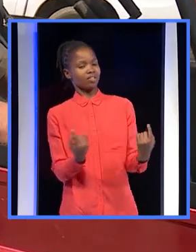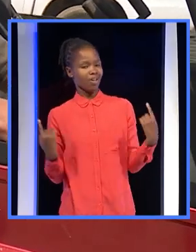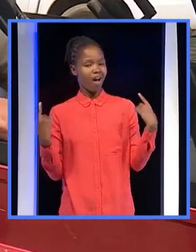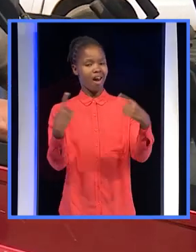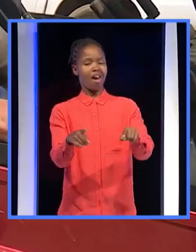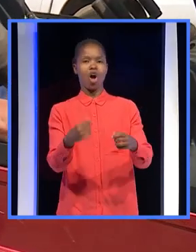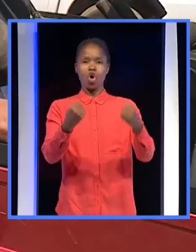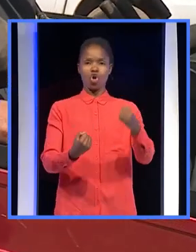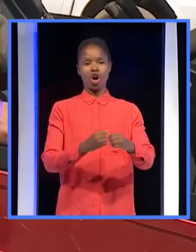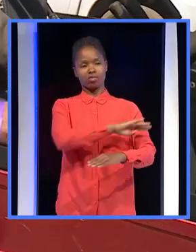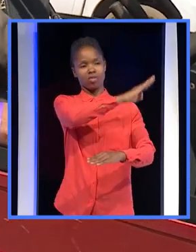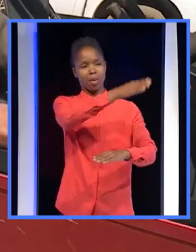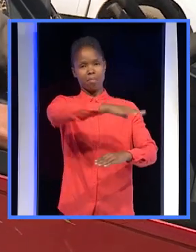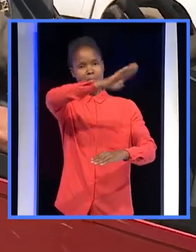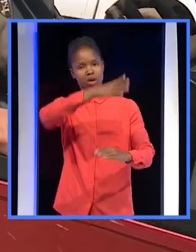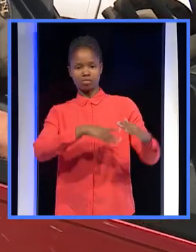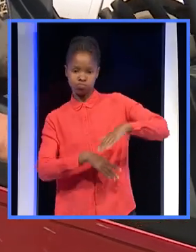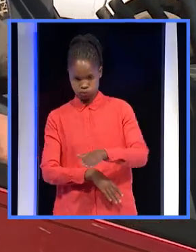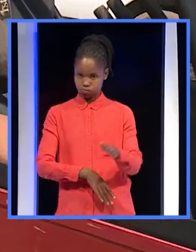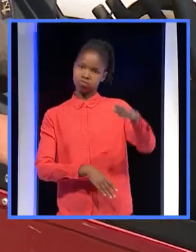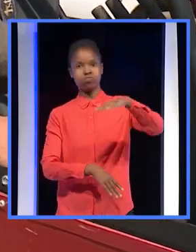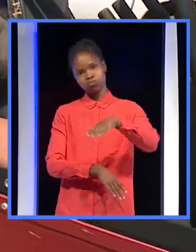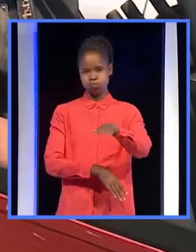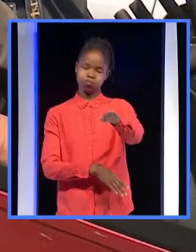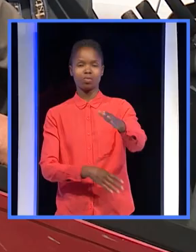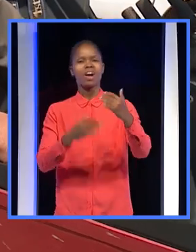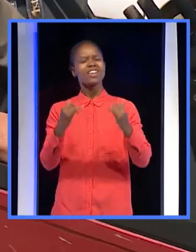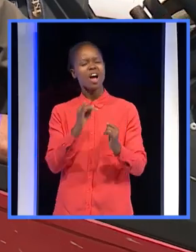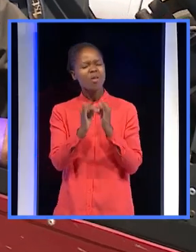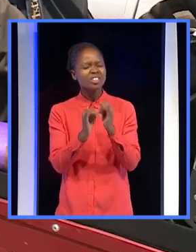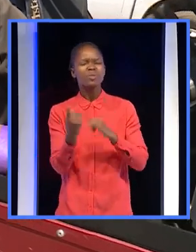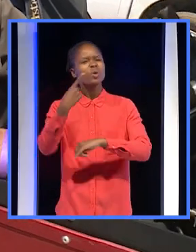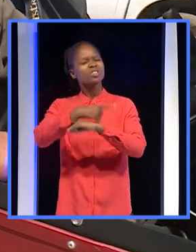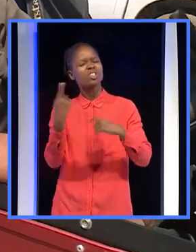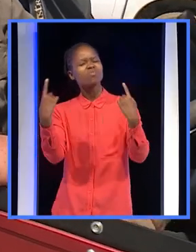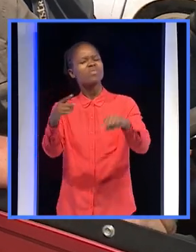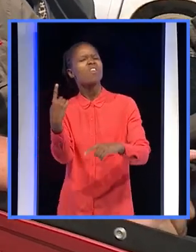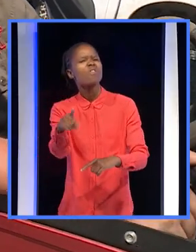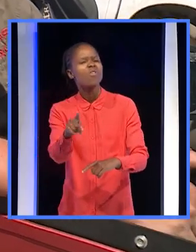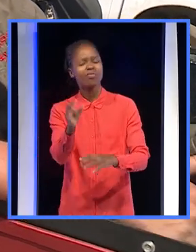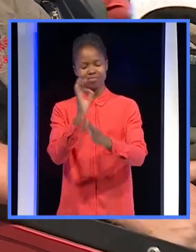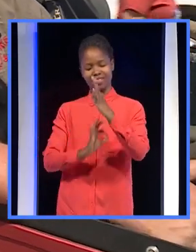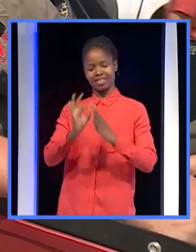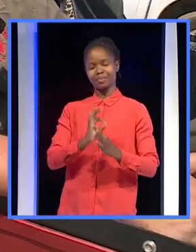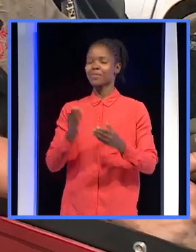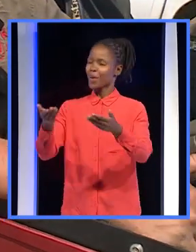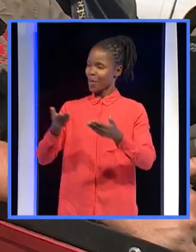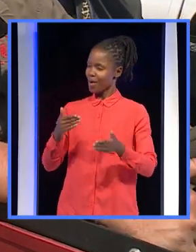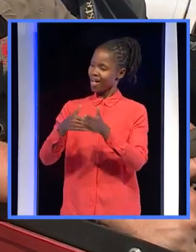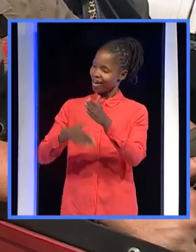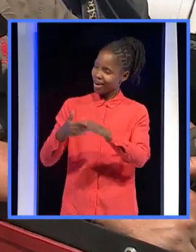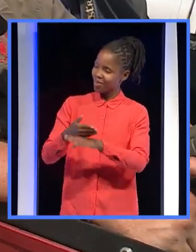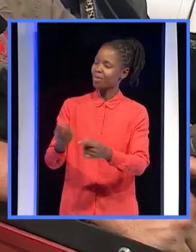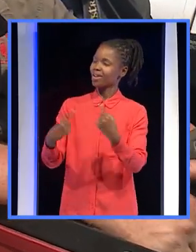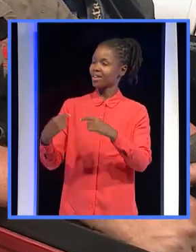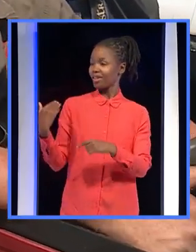nangila iceleni kwami umnikazi wendaba uzositshela ukuthi ilanga lanamhlanje limayelana nani. Benny, welcome again to Beyond Boundaries, and true to our